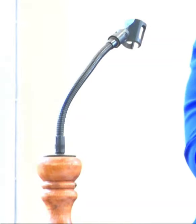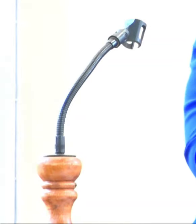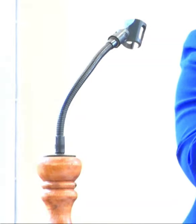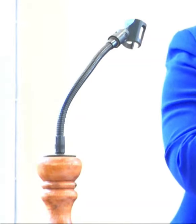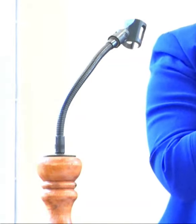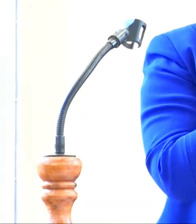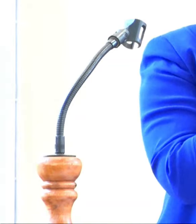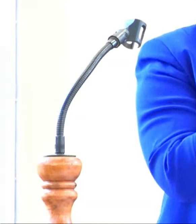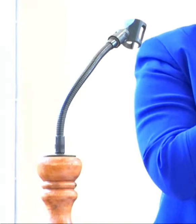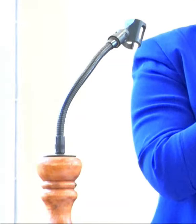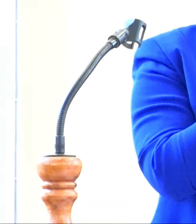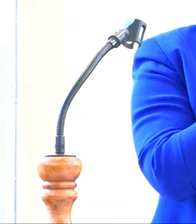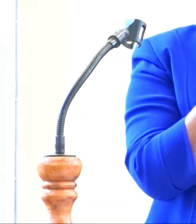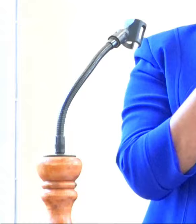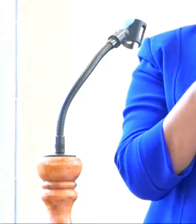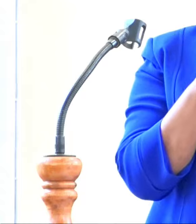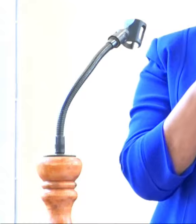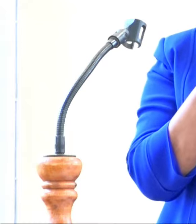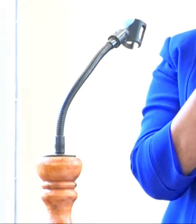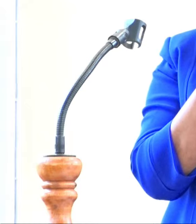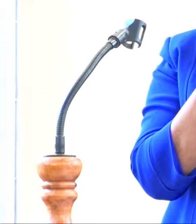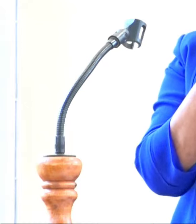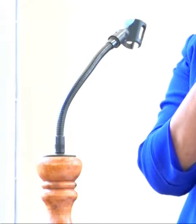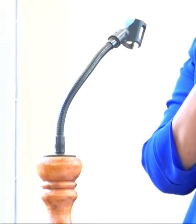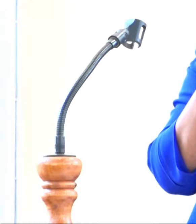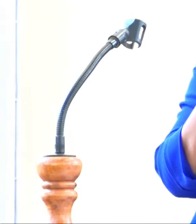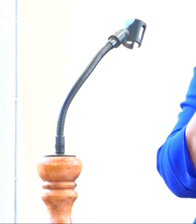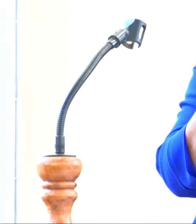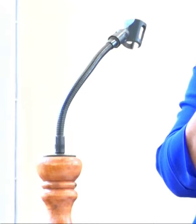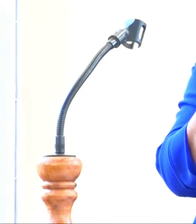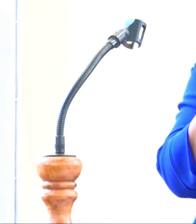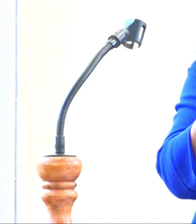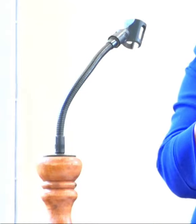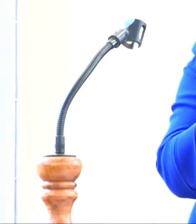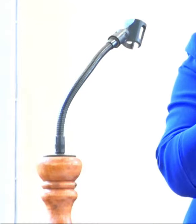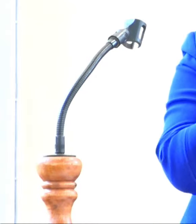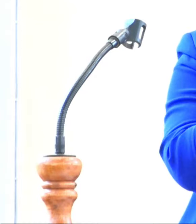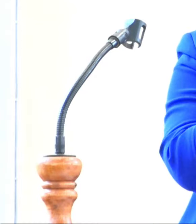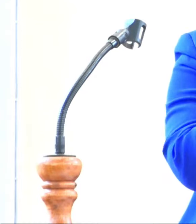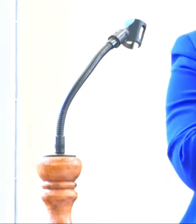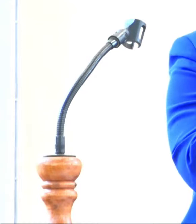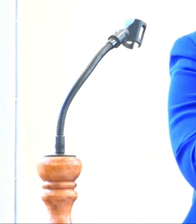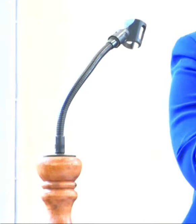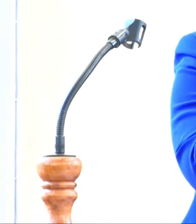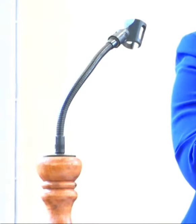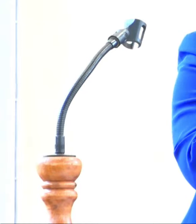times have you failed to come to church just because it was raining in the